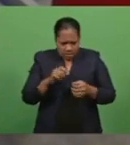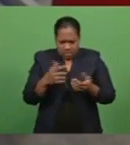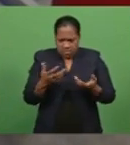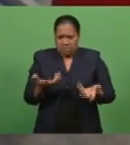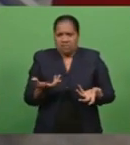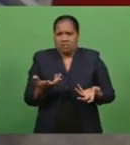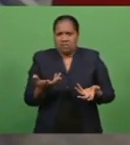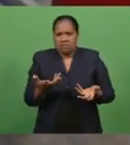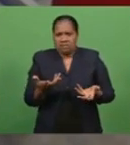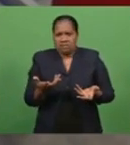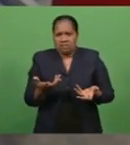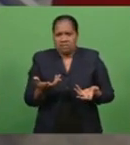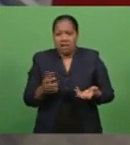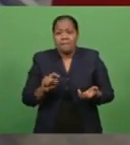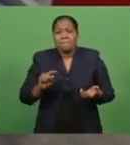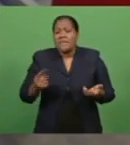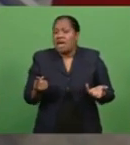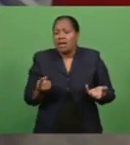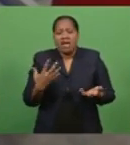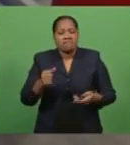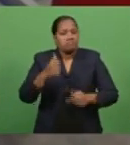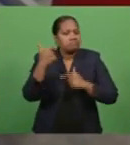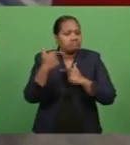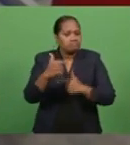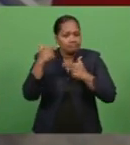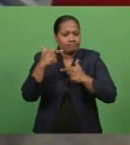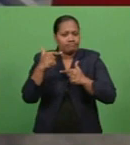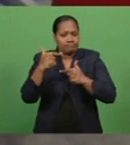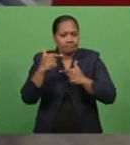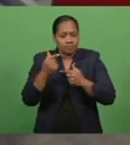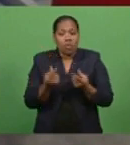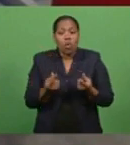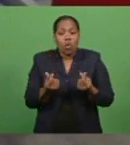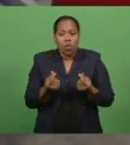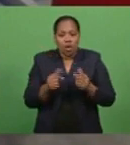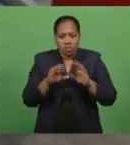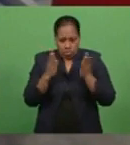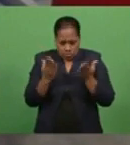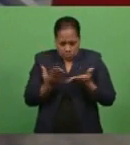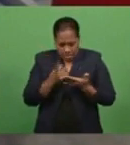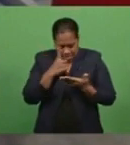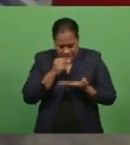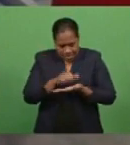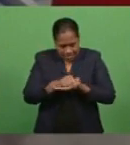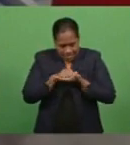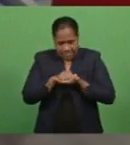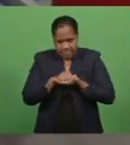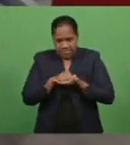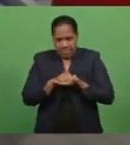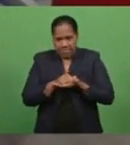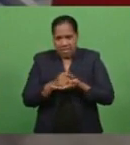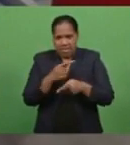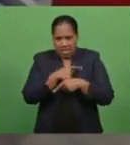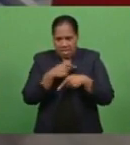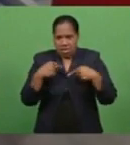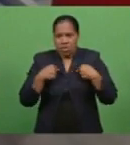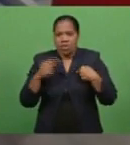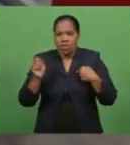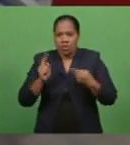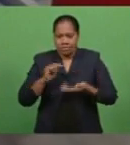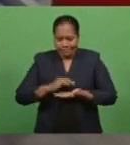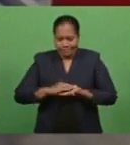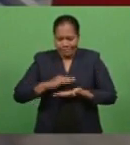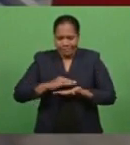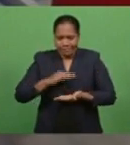storage. But there is a limit to how much oil the world can store. And we're bumping up against the limits